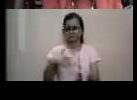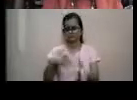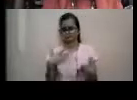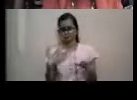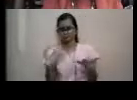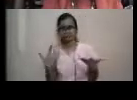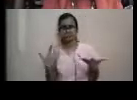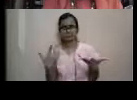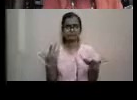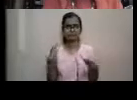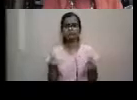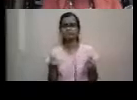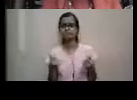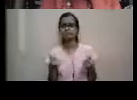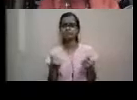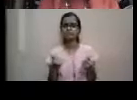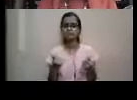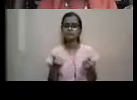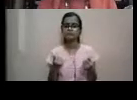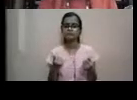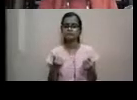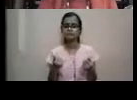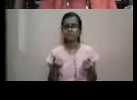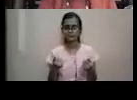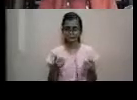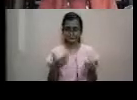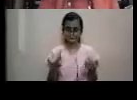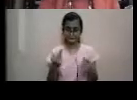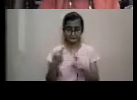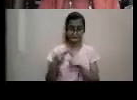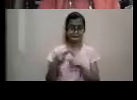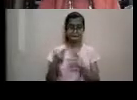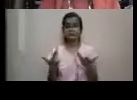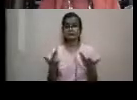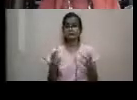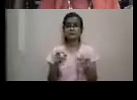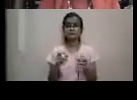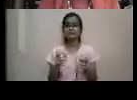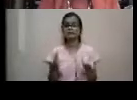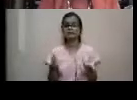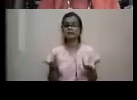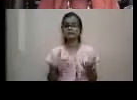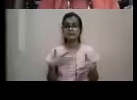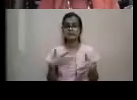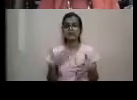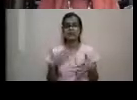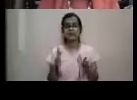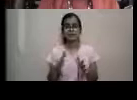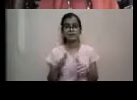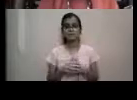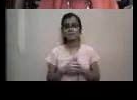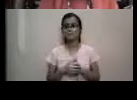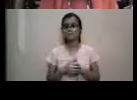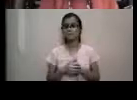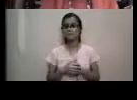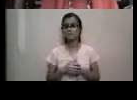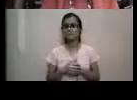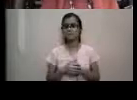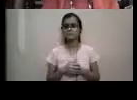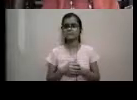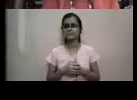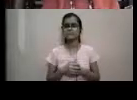with both the woman's subjective sense of who she is and the objective facts of the life she has